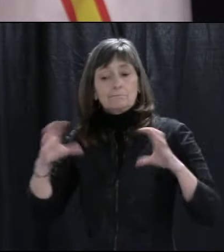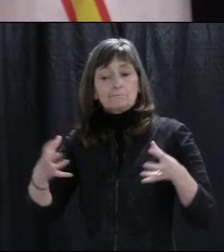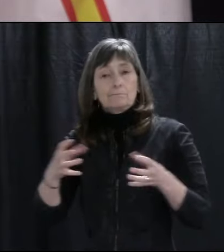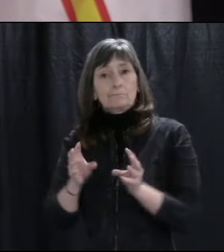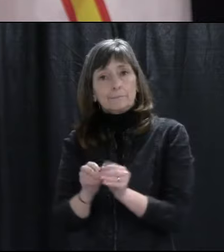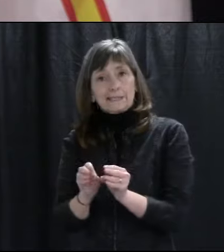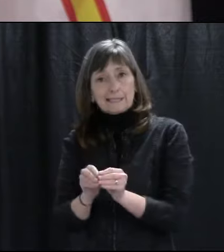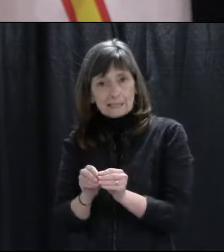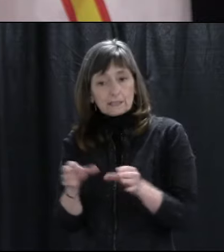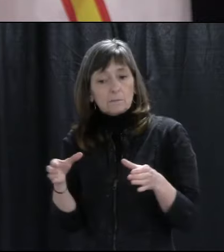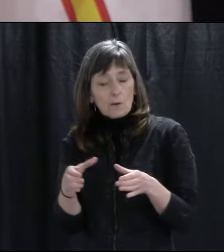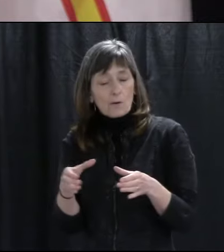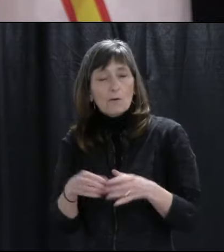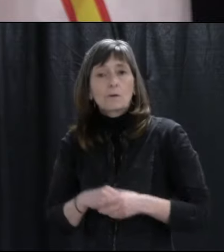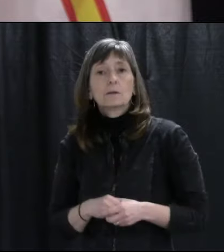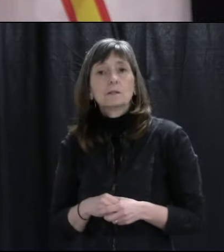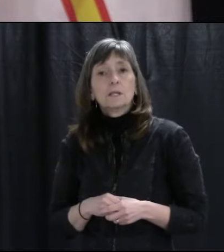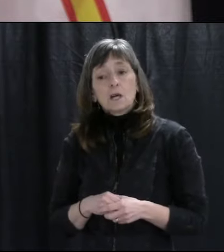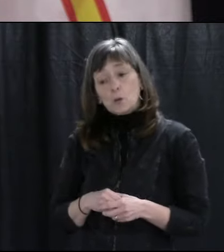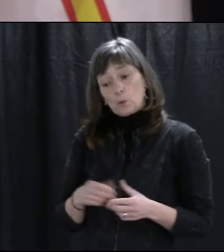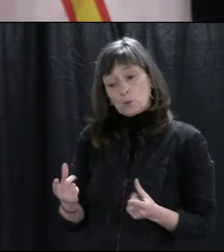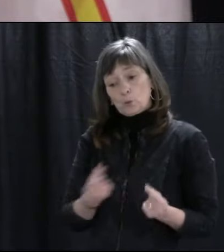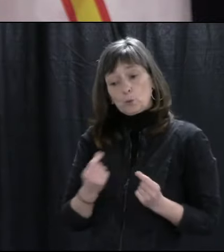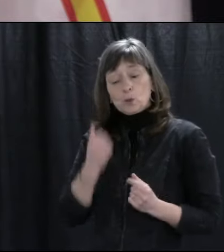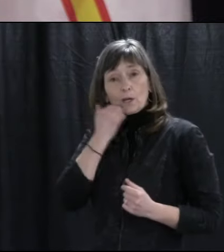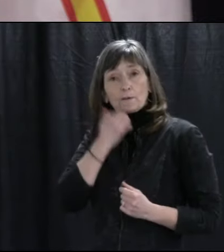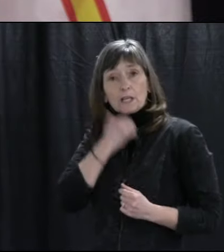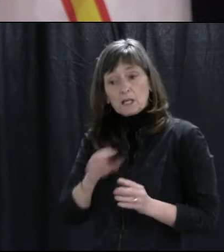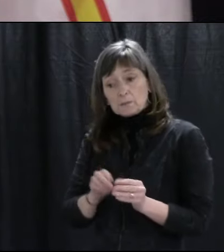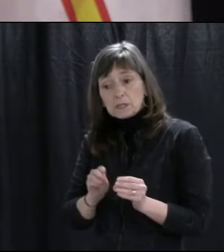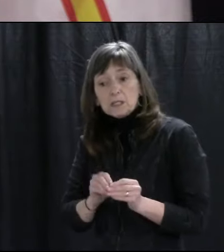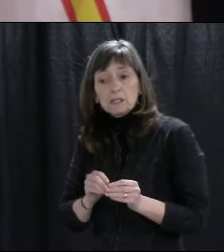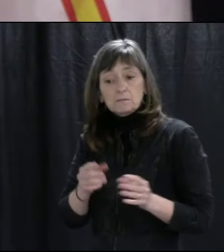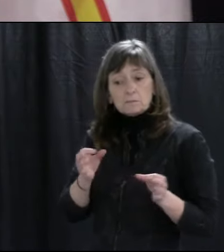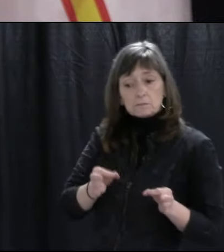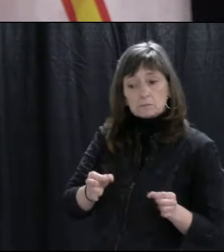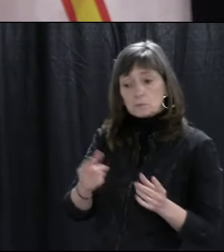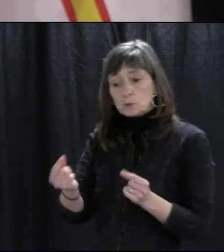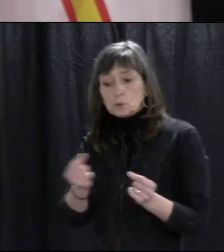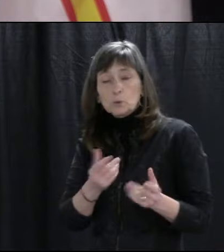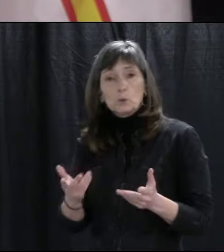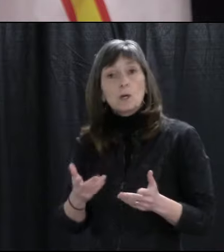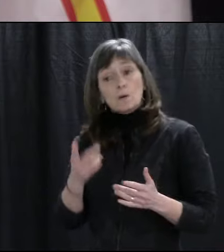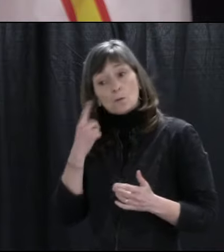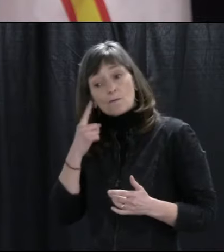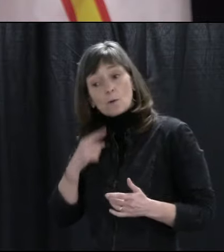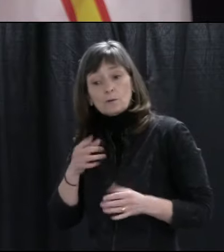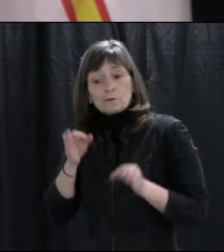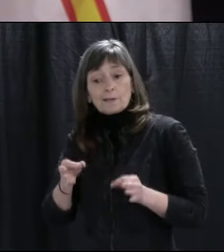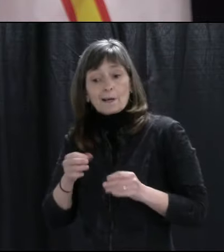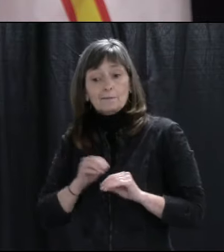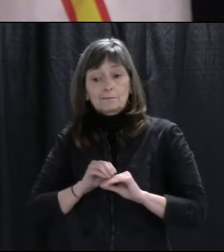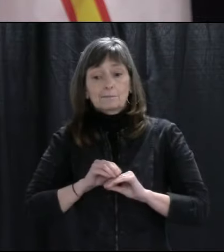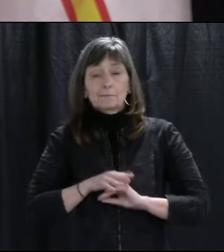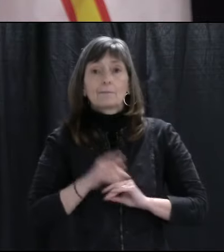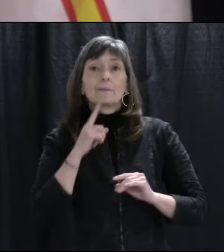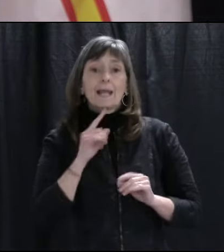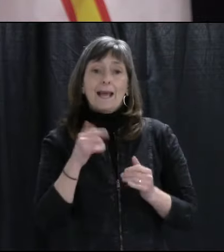associated with how we respond to the measures associated with reducing the spread and protecting you as a result of